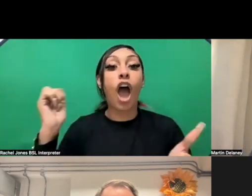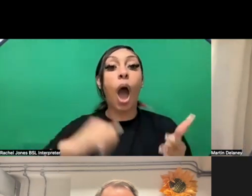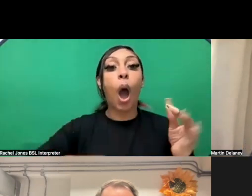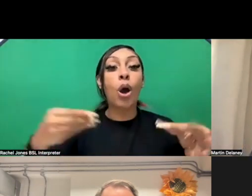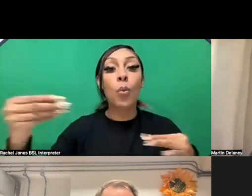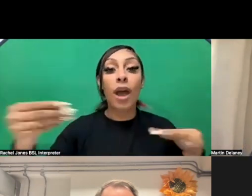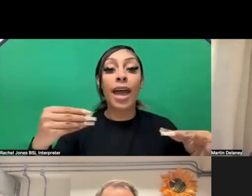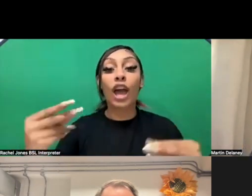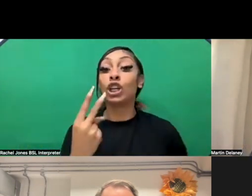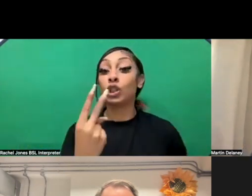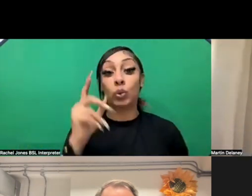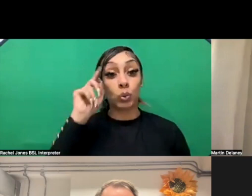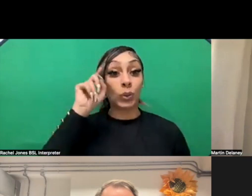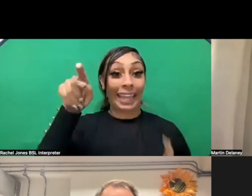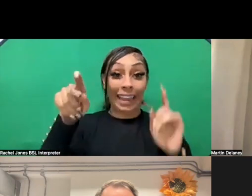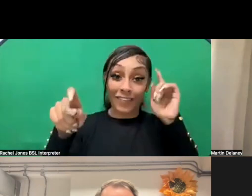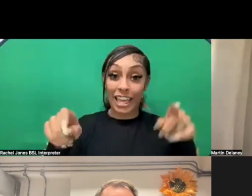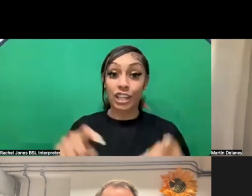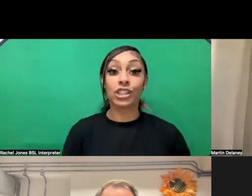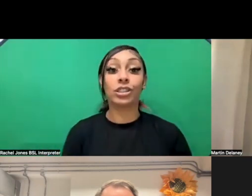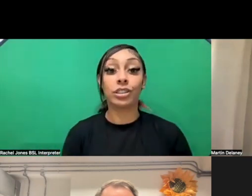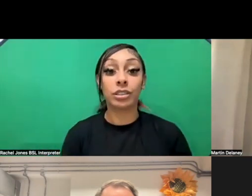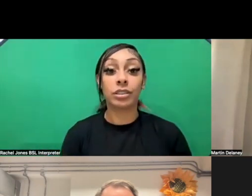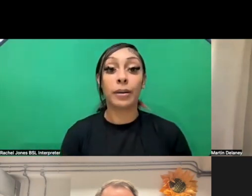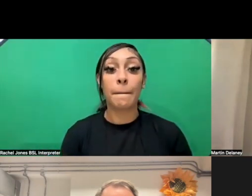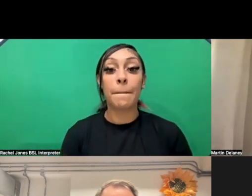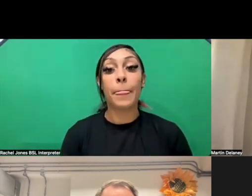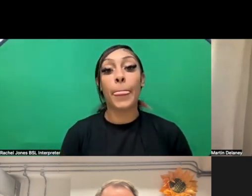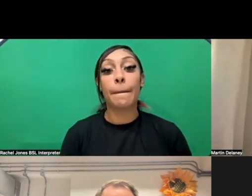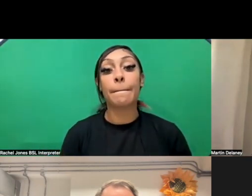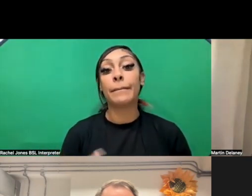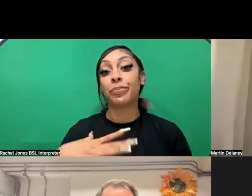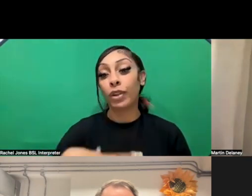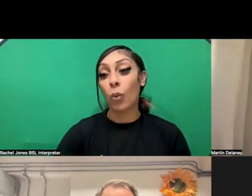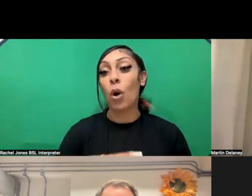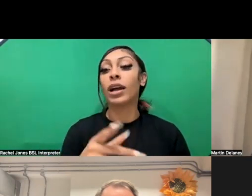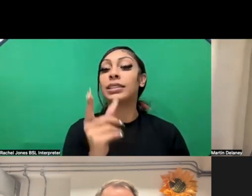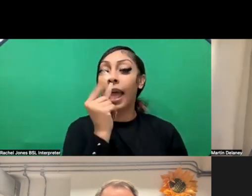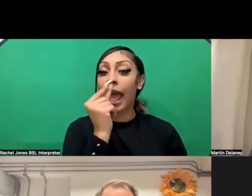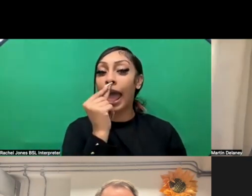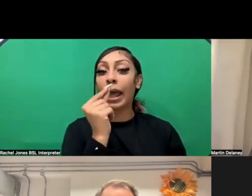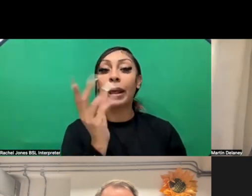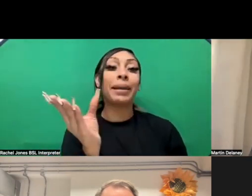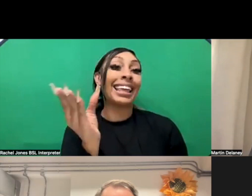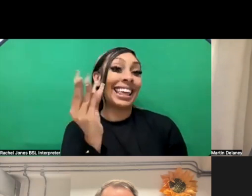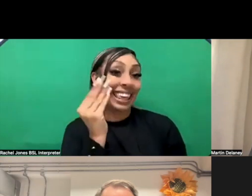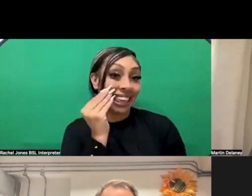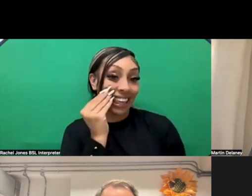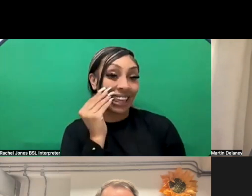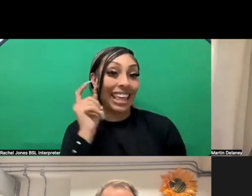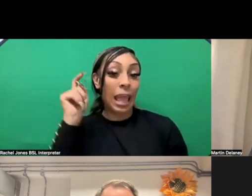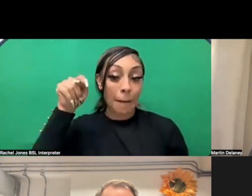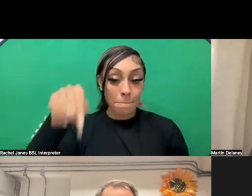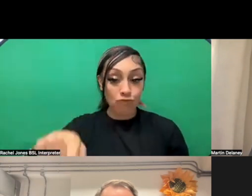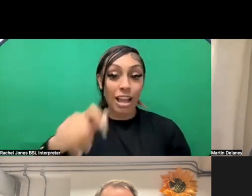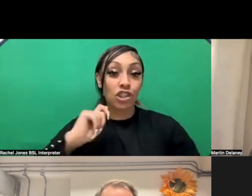with 2 innovations, because the idea was I wanted to be able to hear a metronome and then press the drum